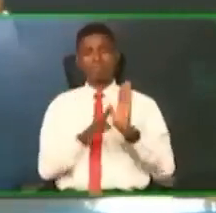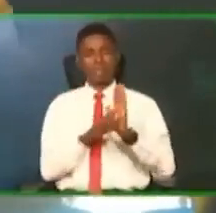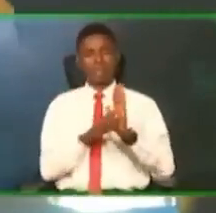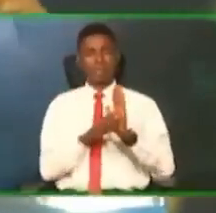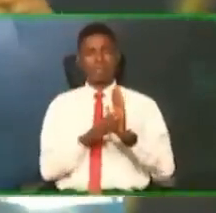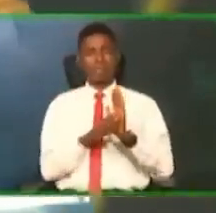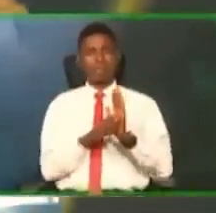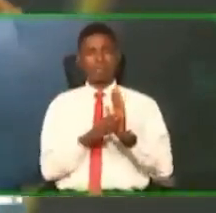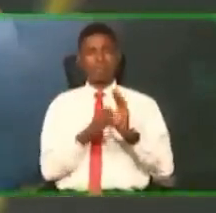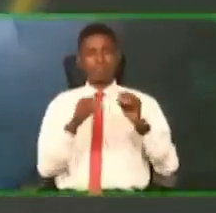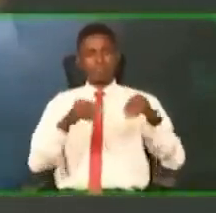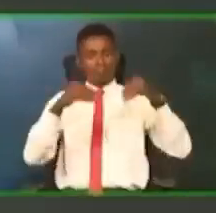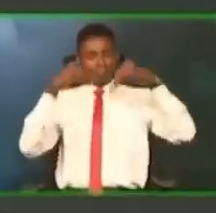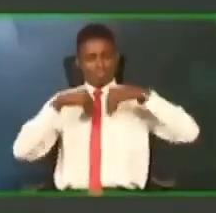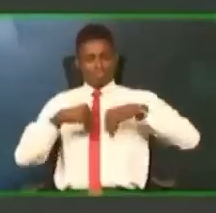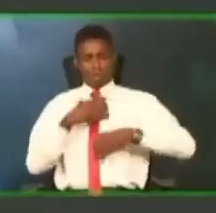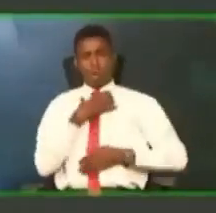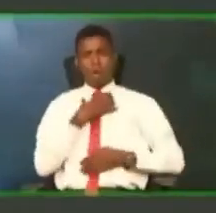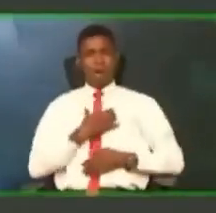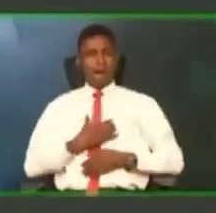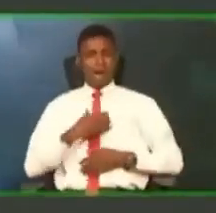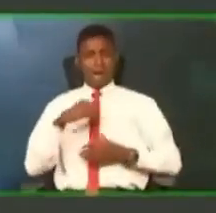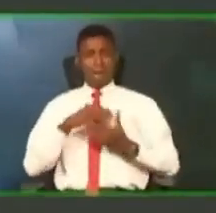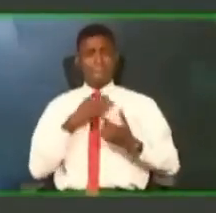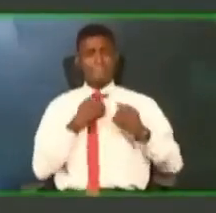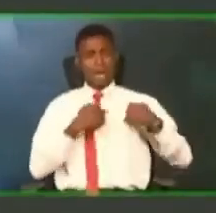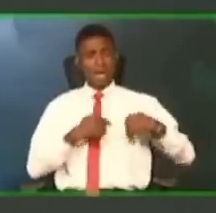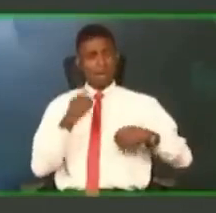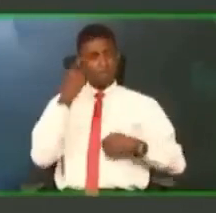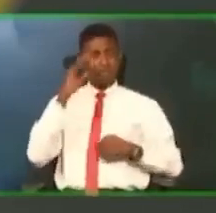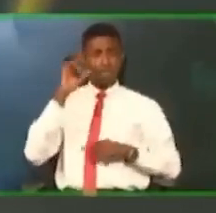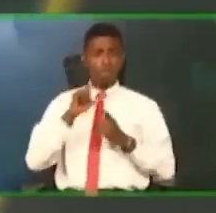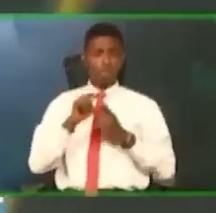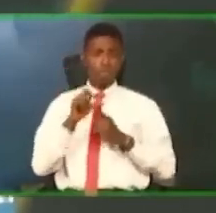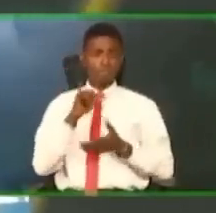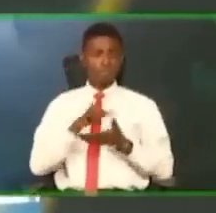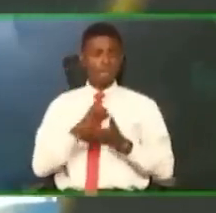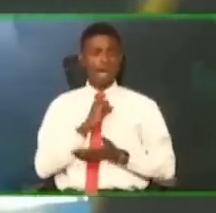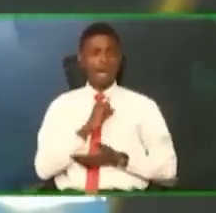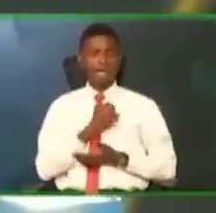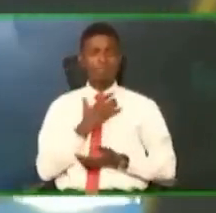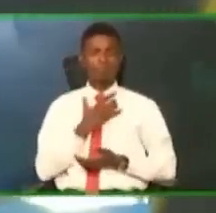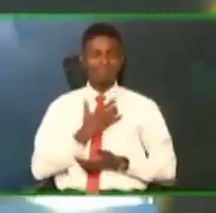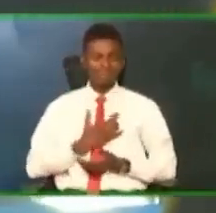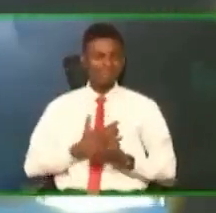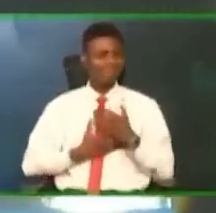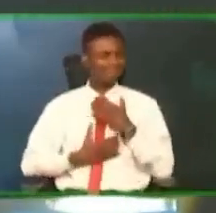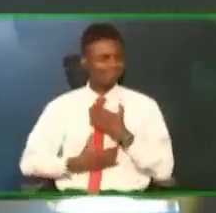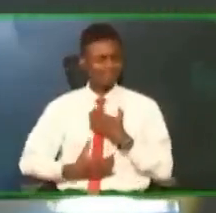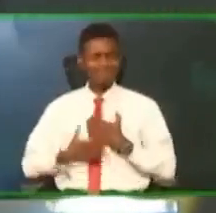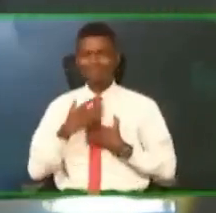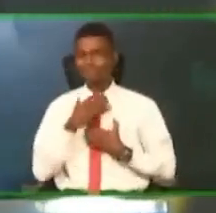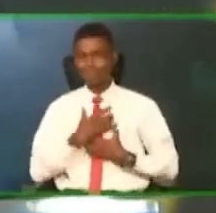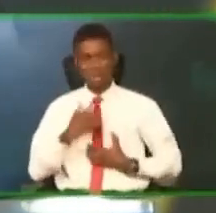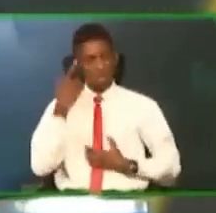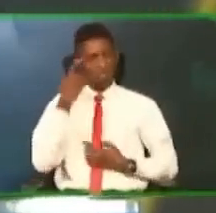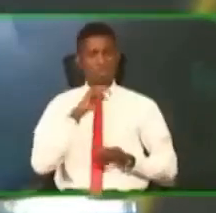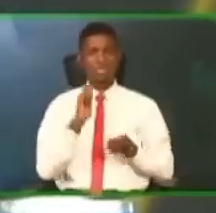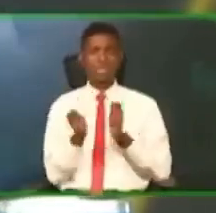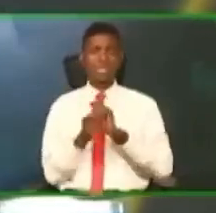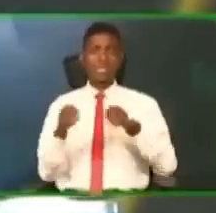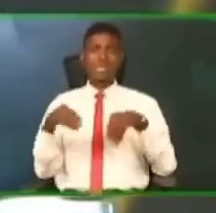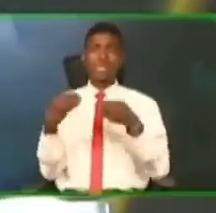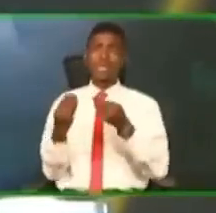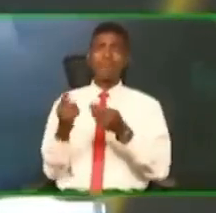a hunger in my heart for the word so that I contend for transformation, giving you the tools